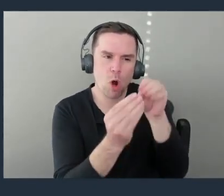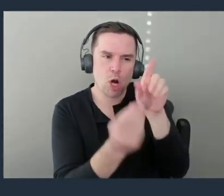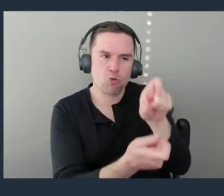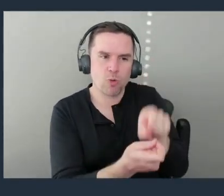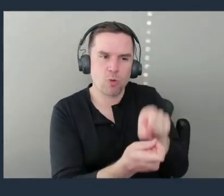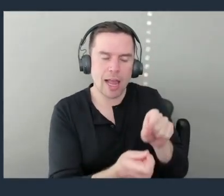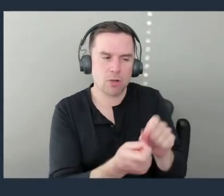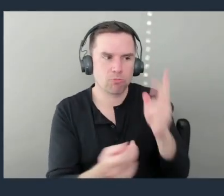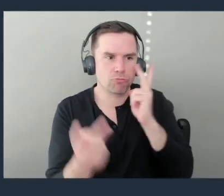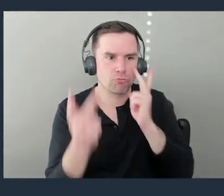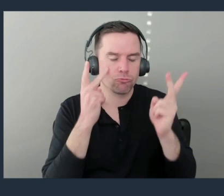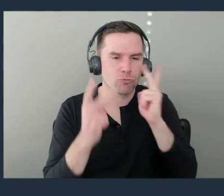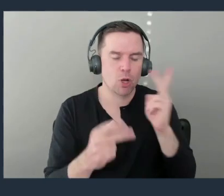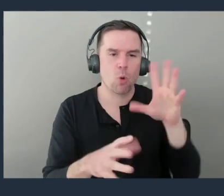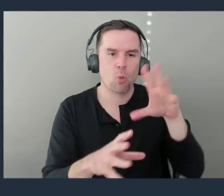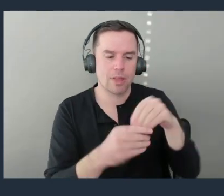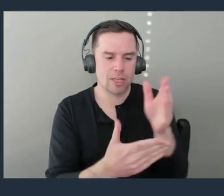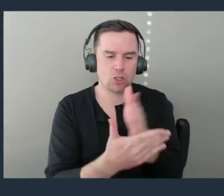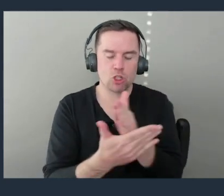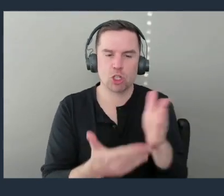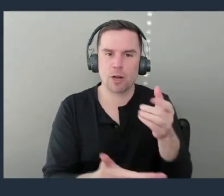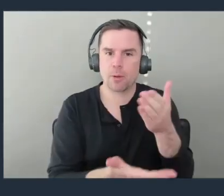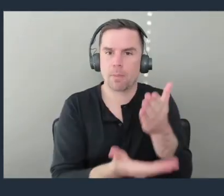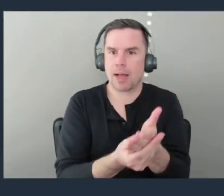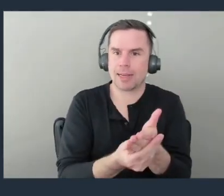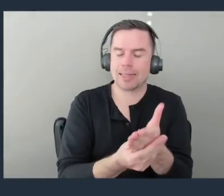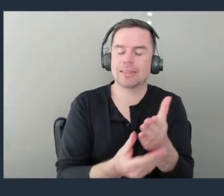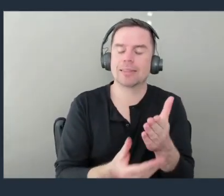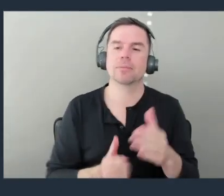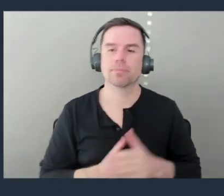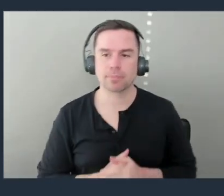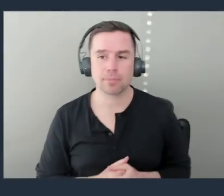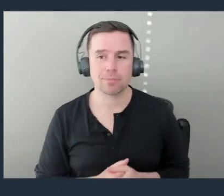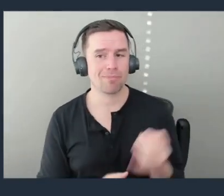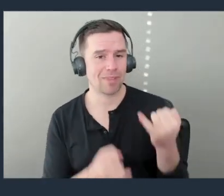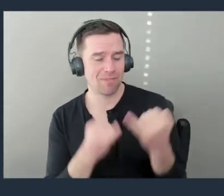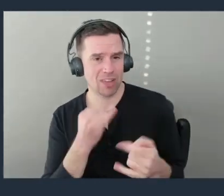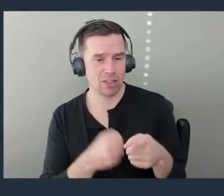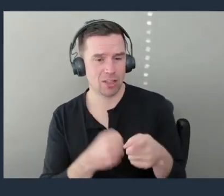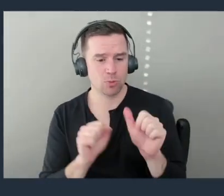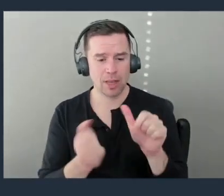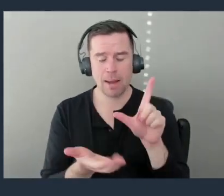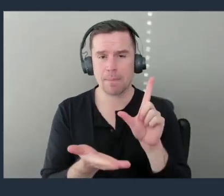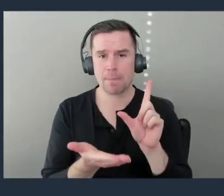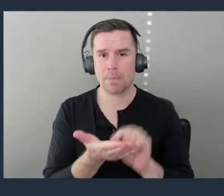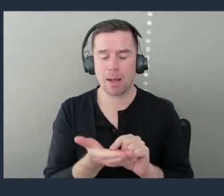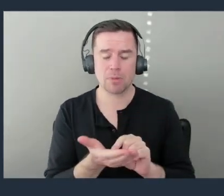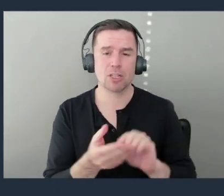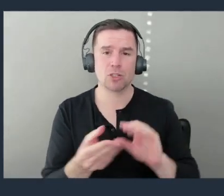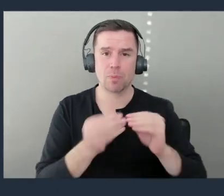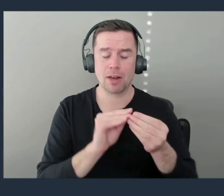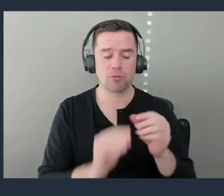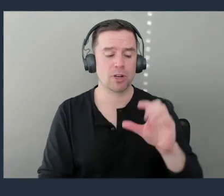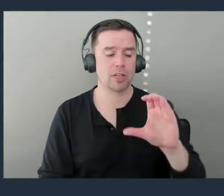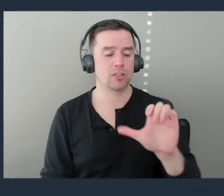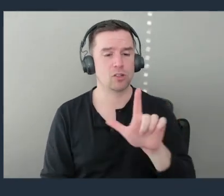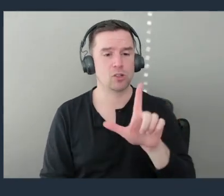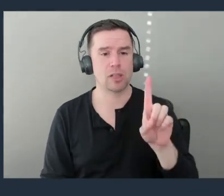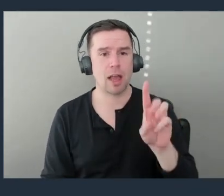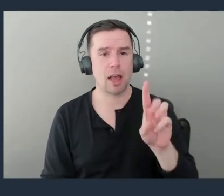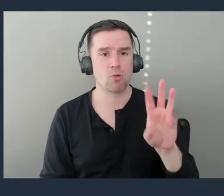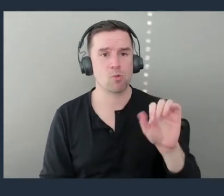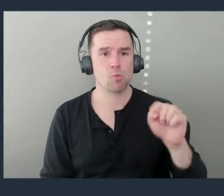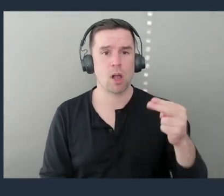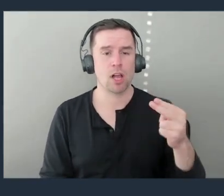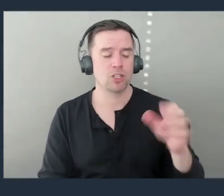of cost allocation within them. And finally, you can publish metrics to CloudWatch and set up automated alarms on any storage